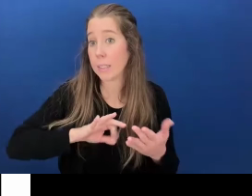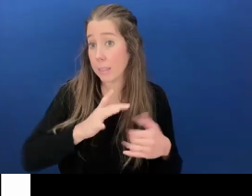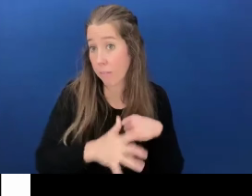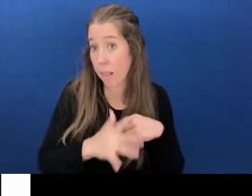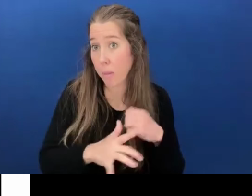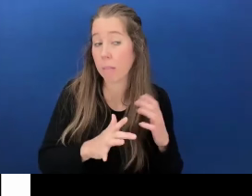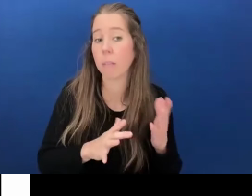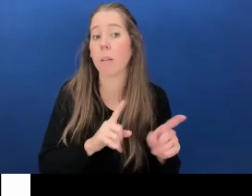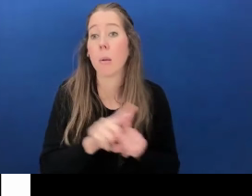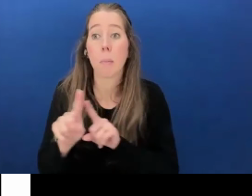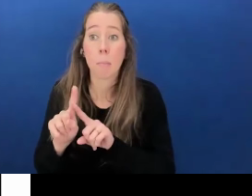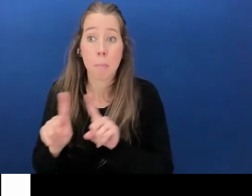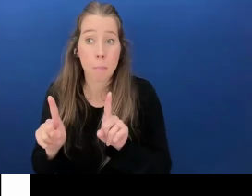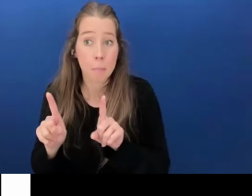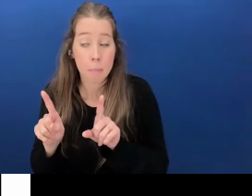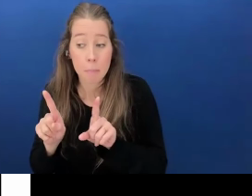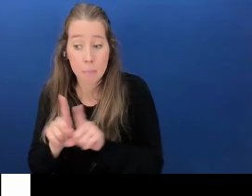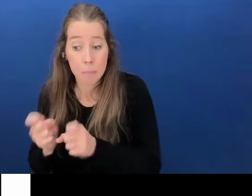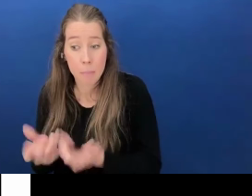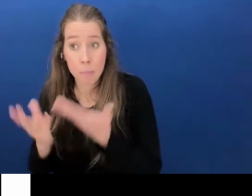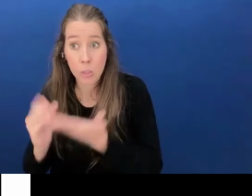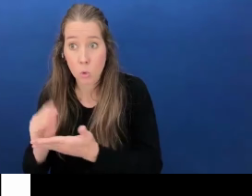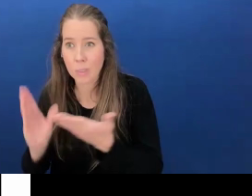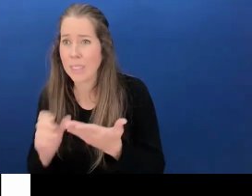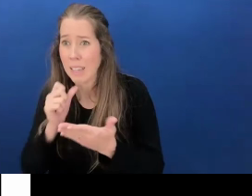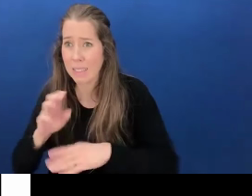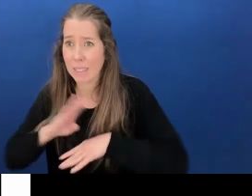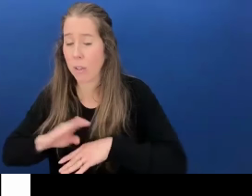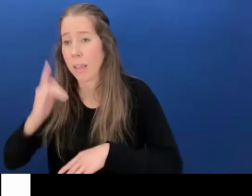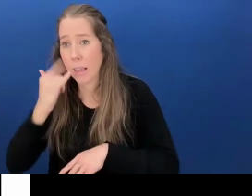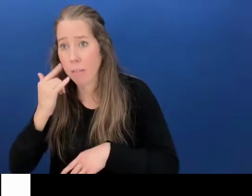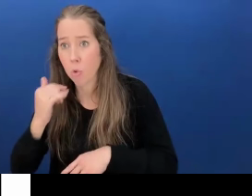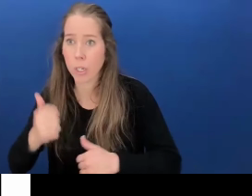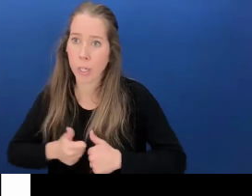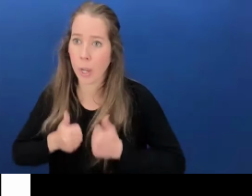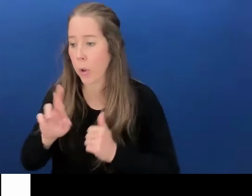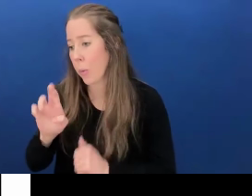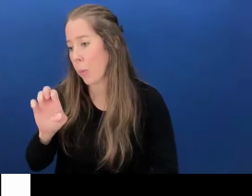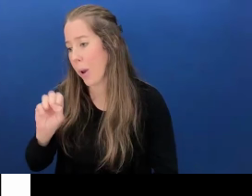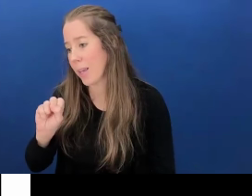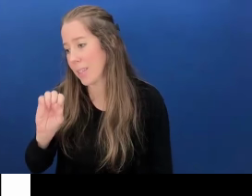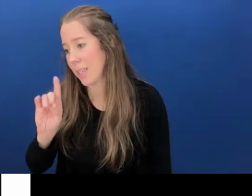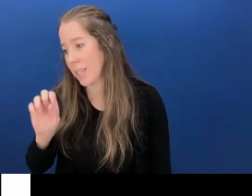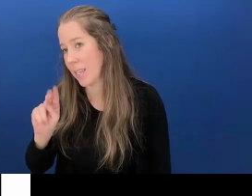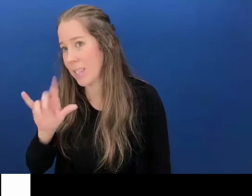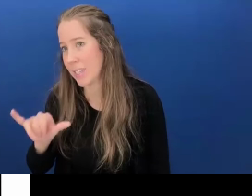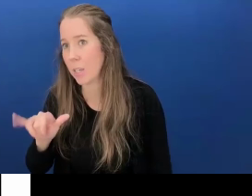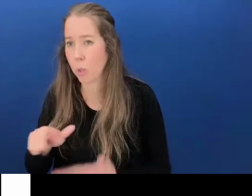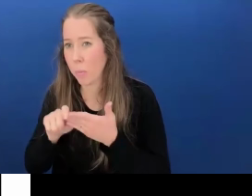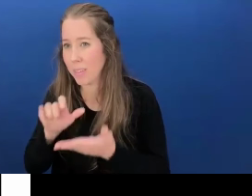of our students who don't meet the California residency requirements and stuff like that, most of them will take the class